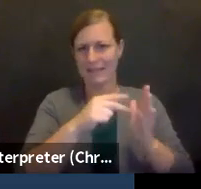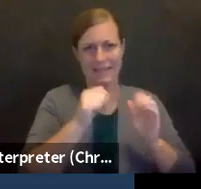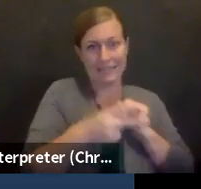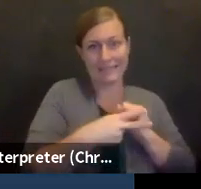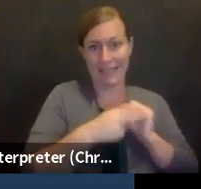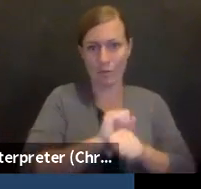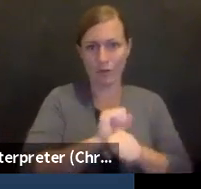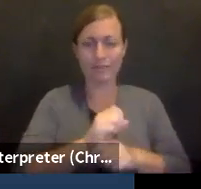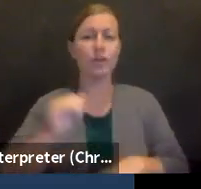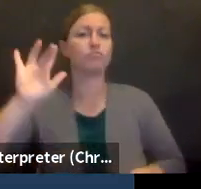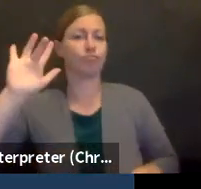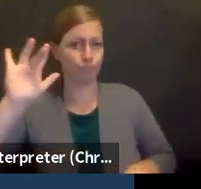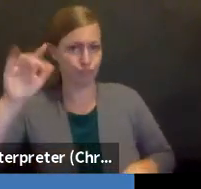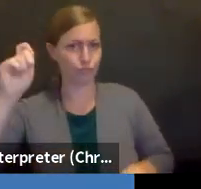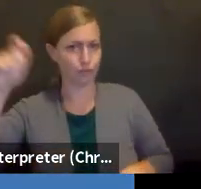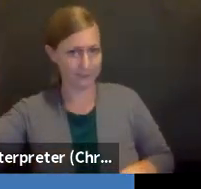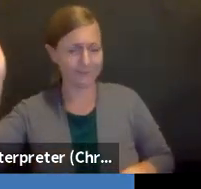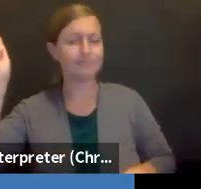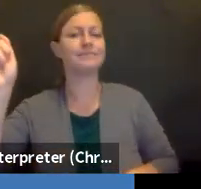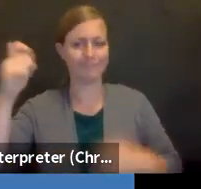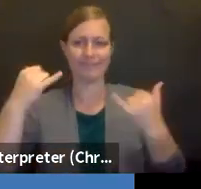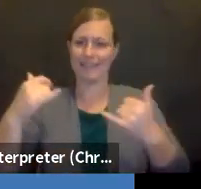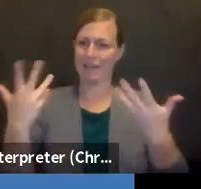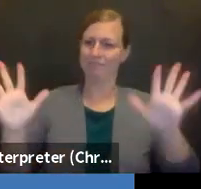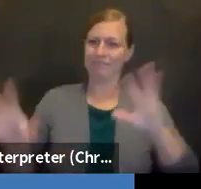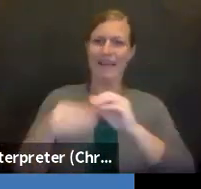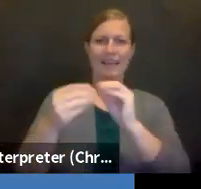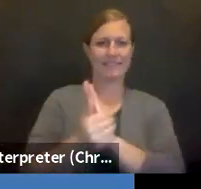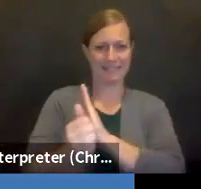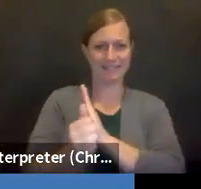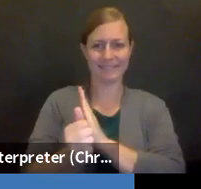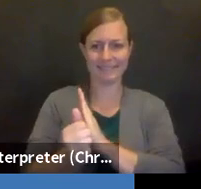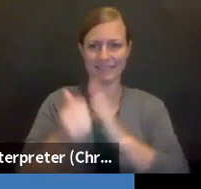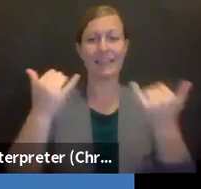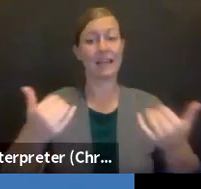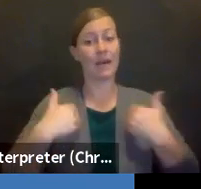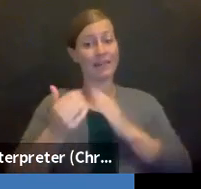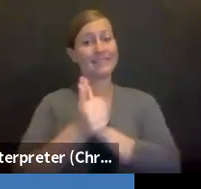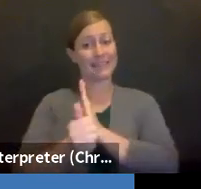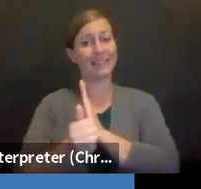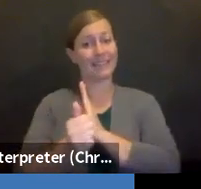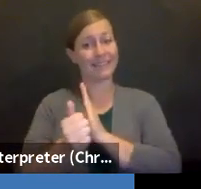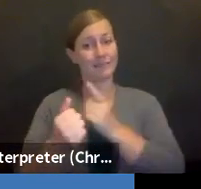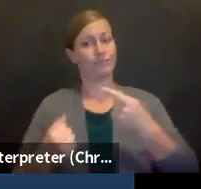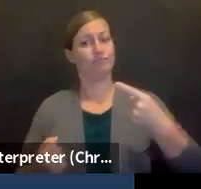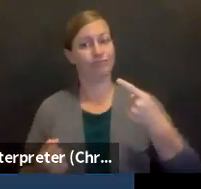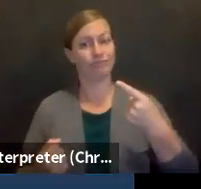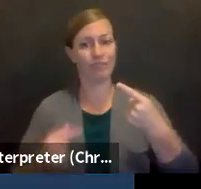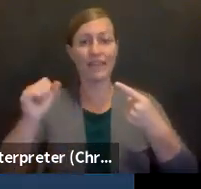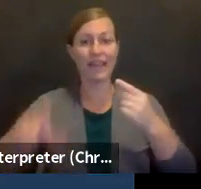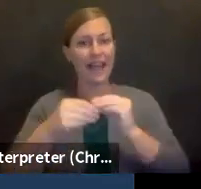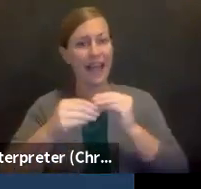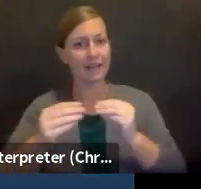if I push check, I've added a skill. Now I have a skill available. I can add more